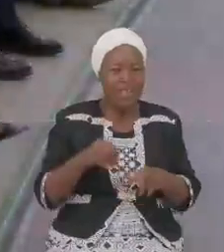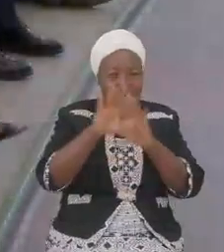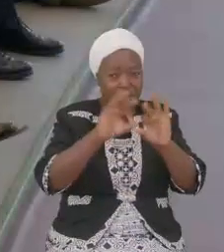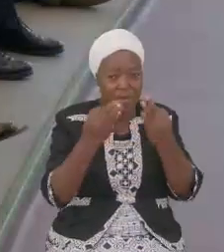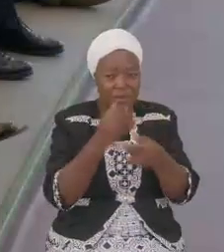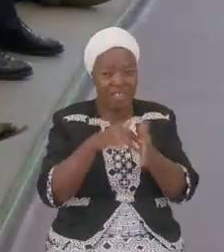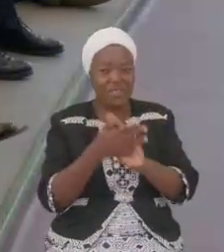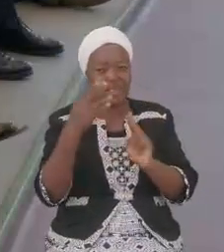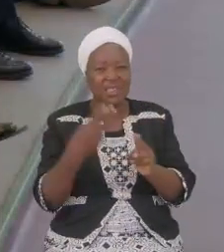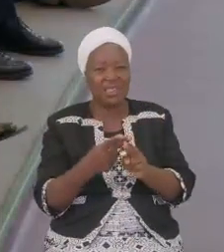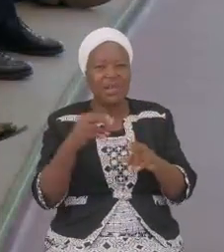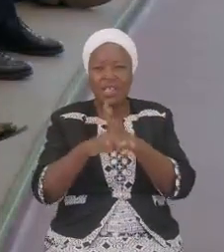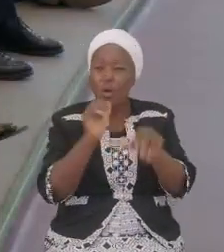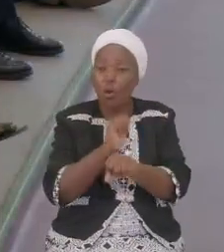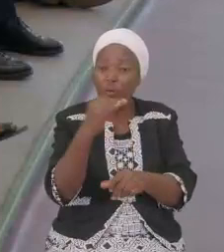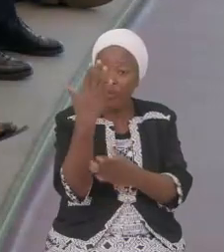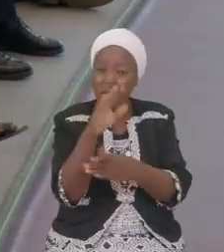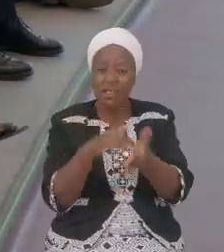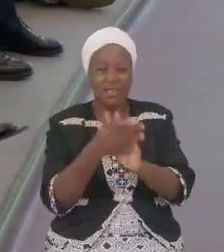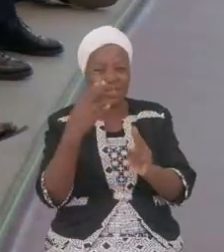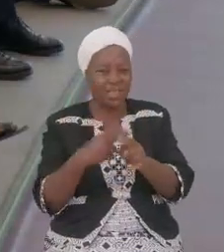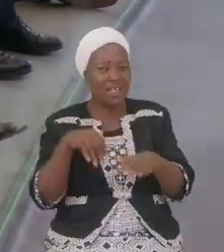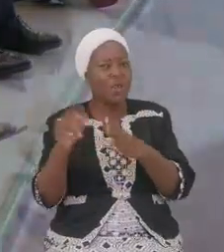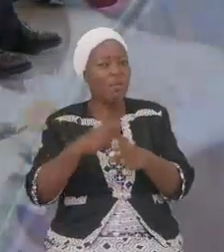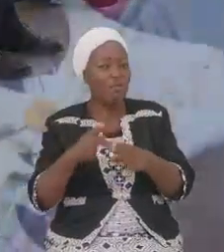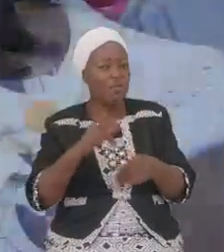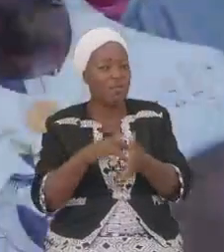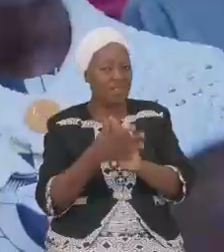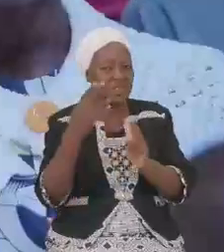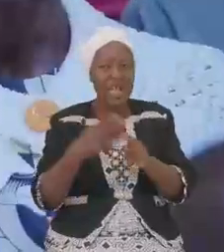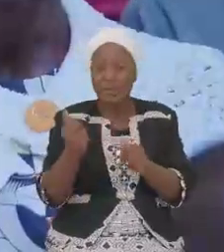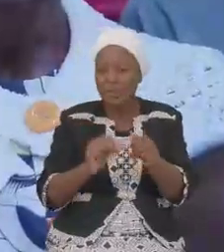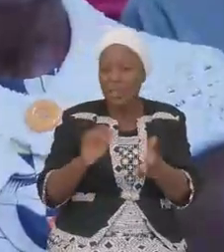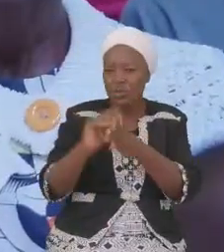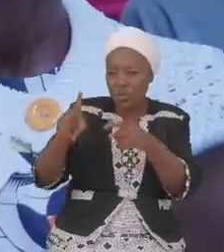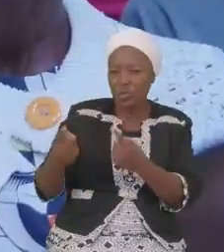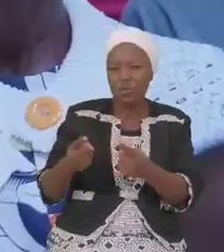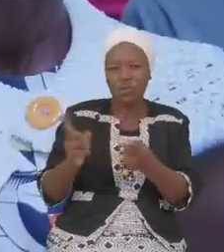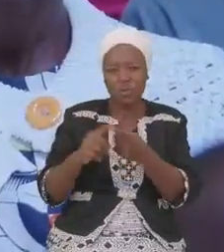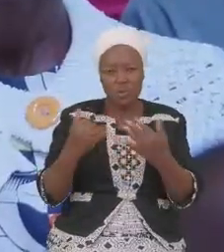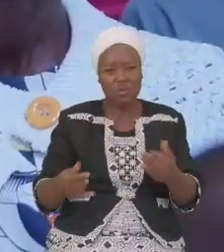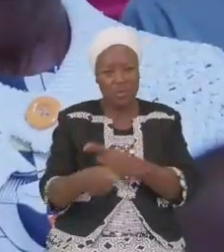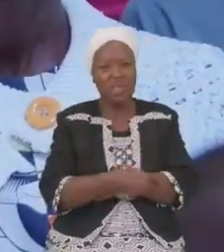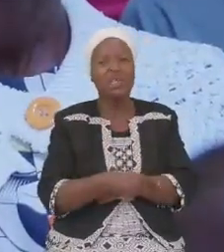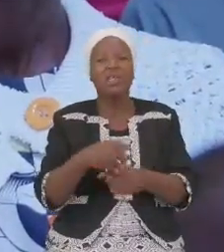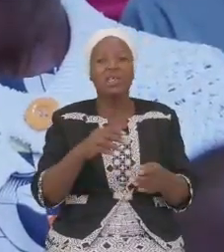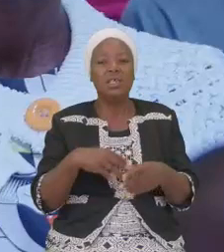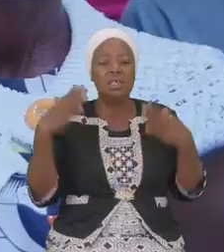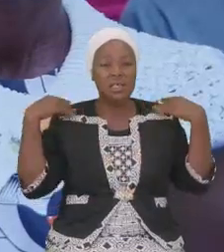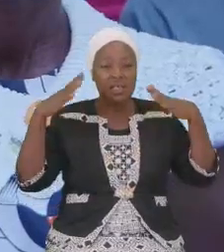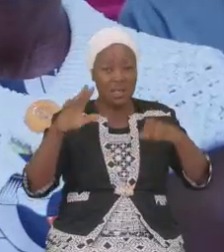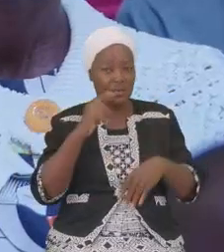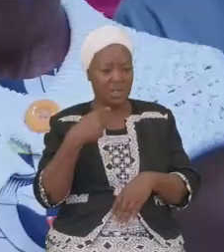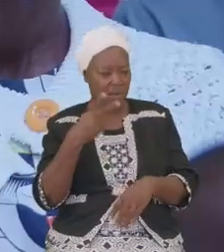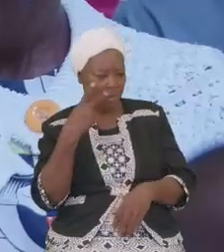family, in the work of your hand, in your profession, everywhere you go to today. Angels will say, look